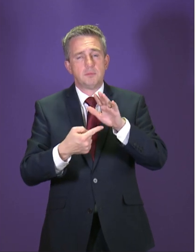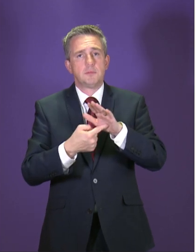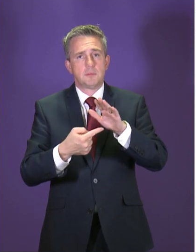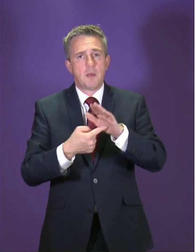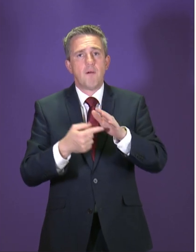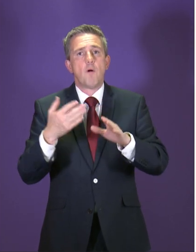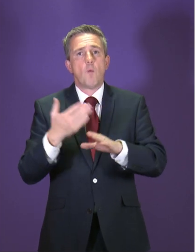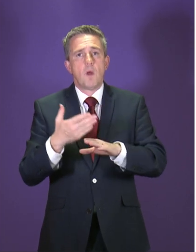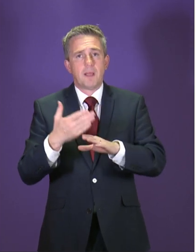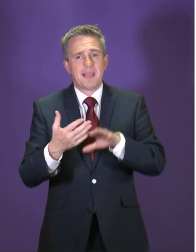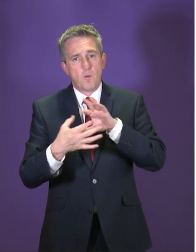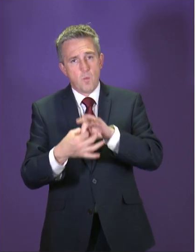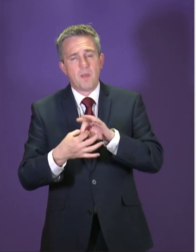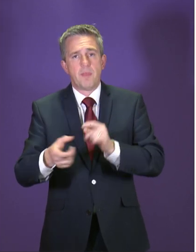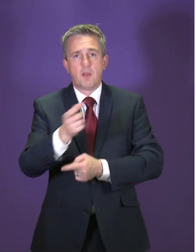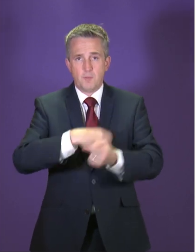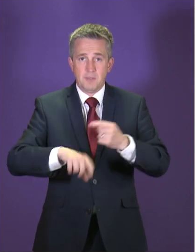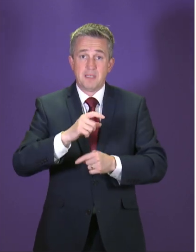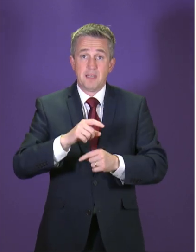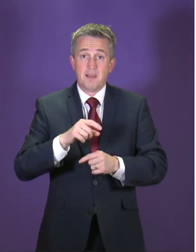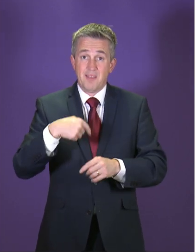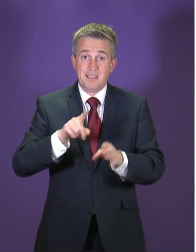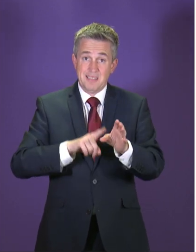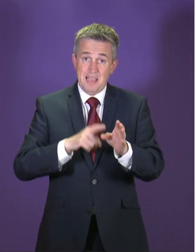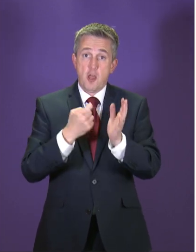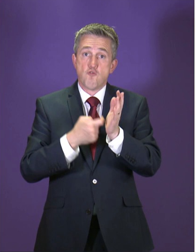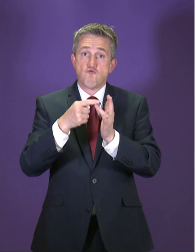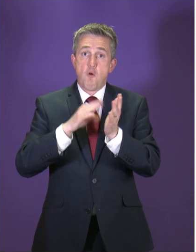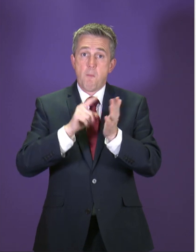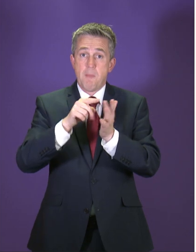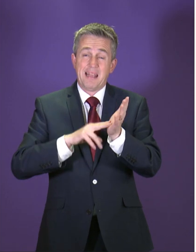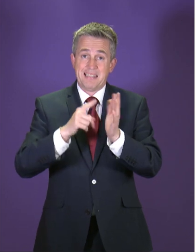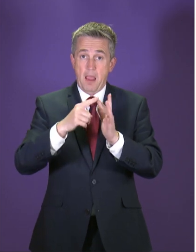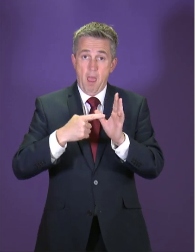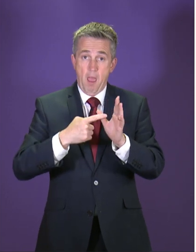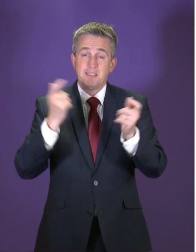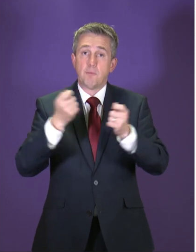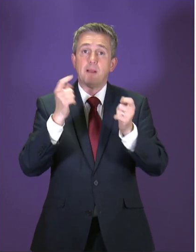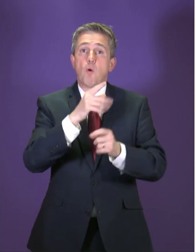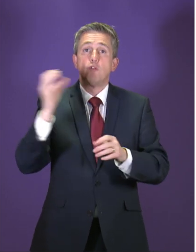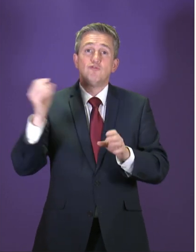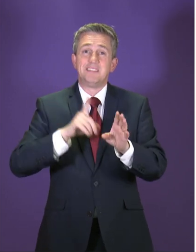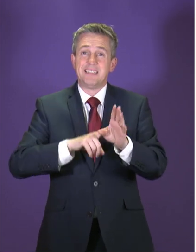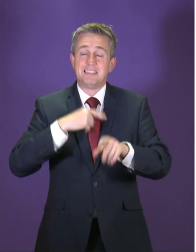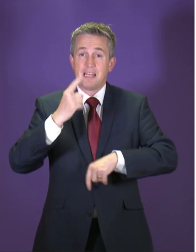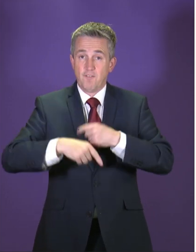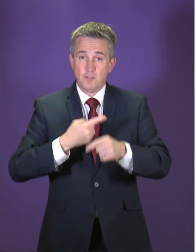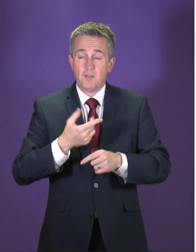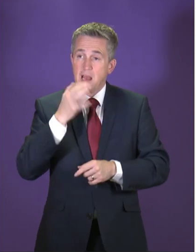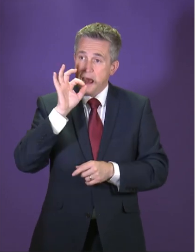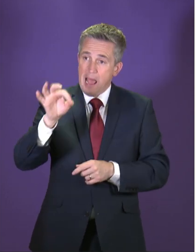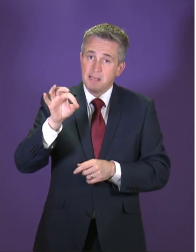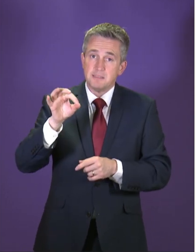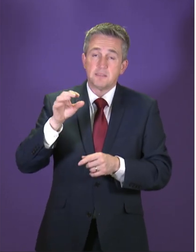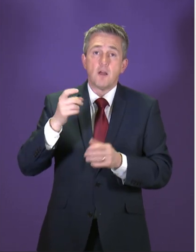work with the community. This year, Romania is celebrating 100 years anniversary. And I asked the Ministry